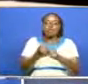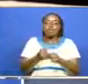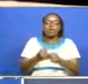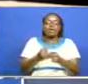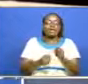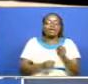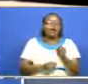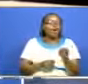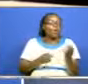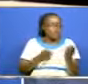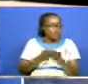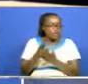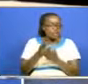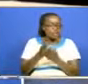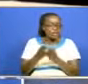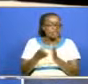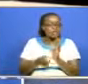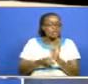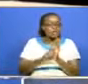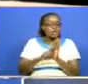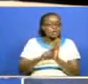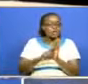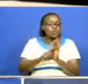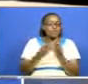diligently as required by the contract document.